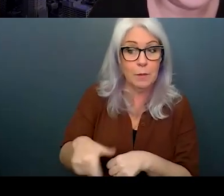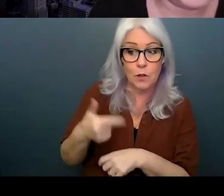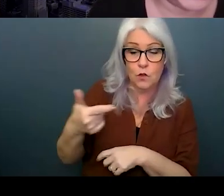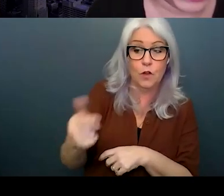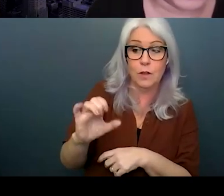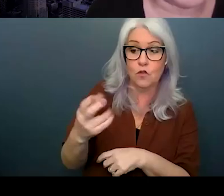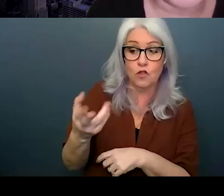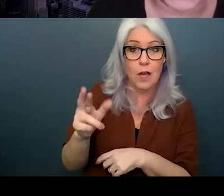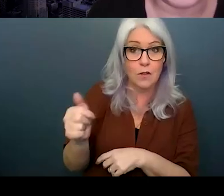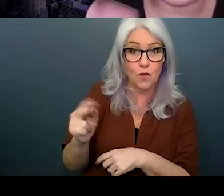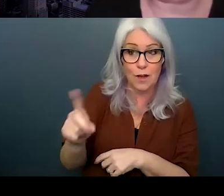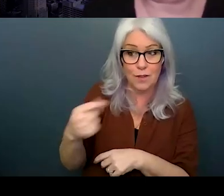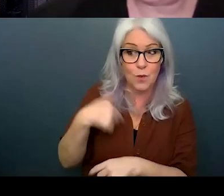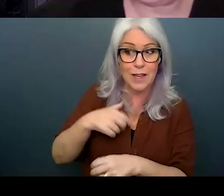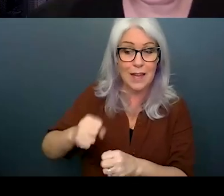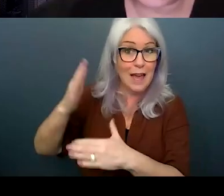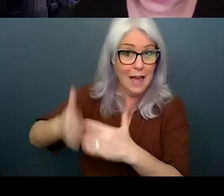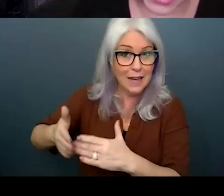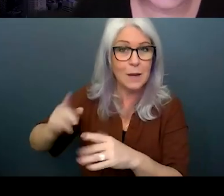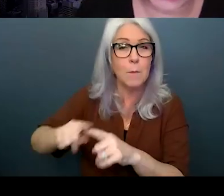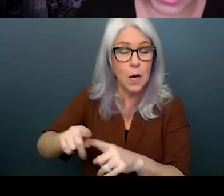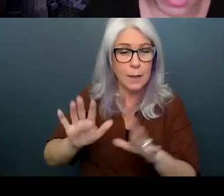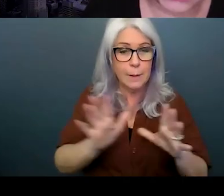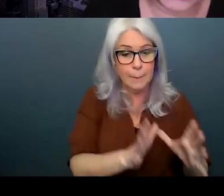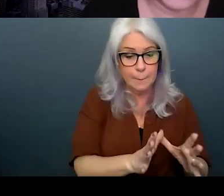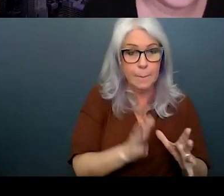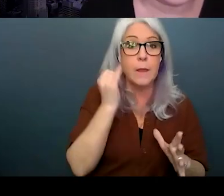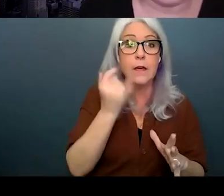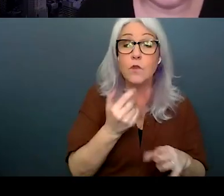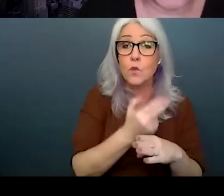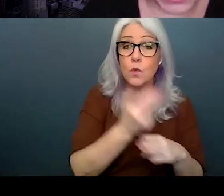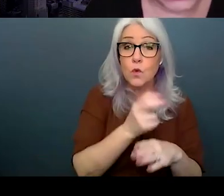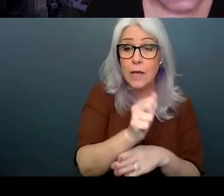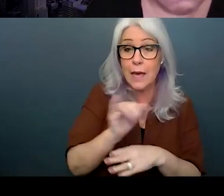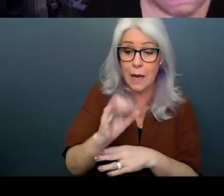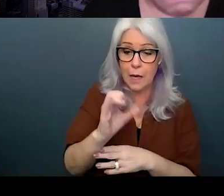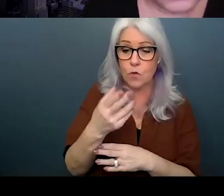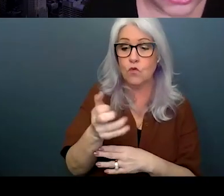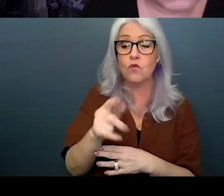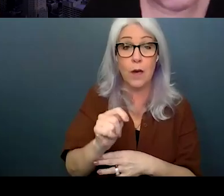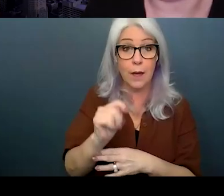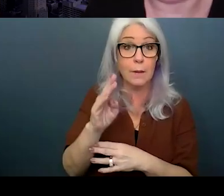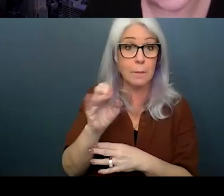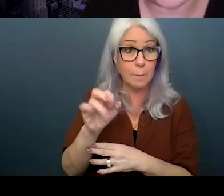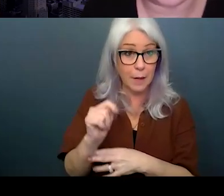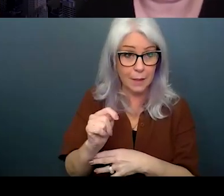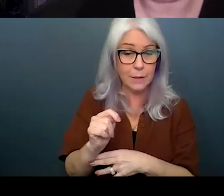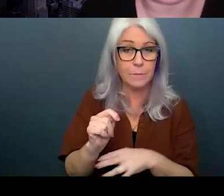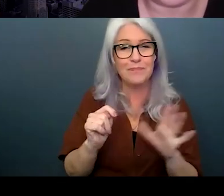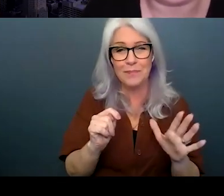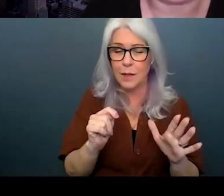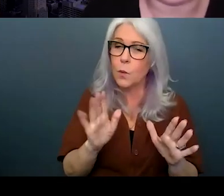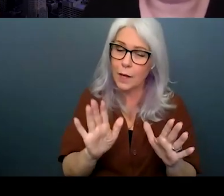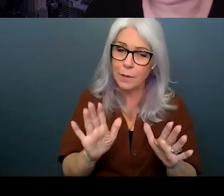to end. But if you use an AI chatbot, you should, well, we said earlier,